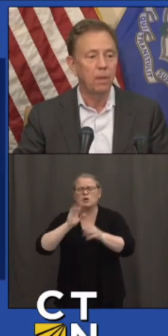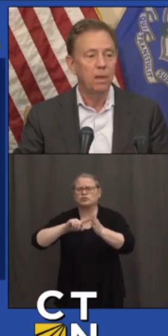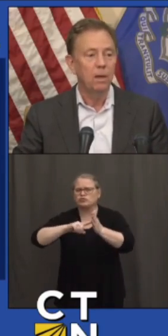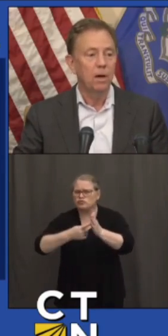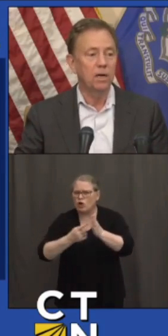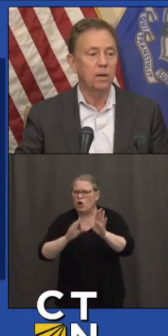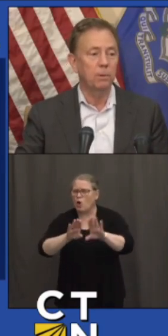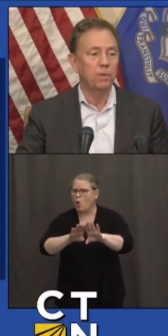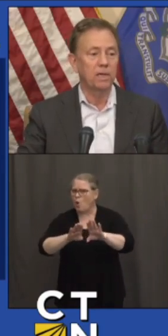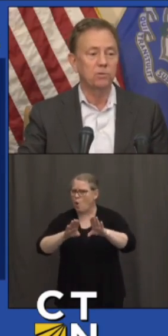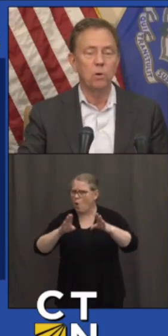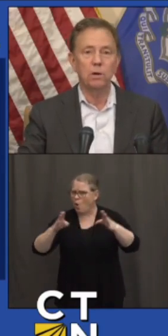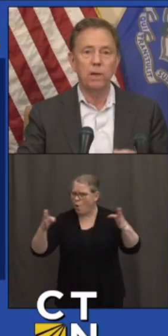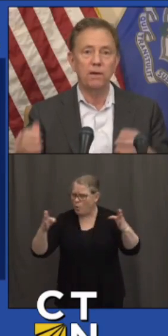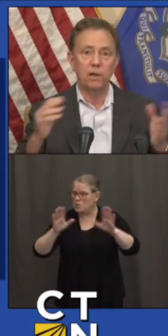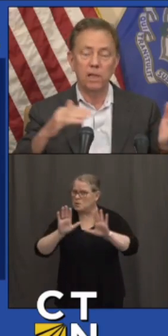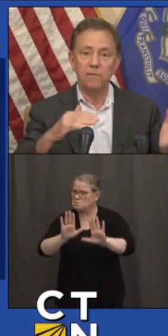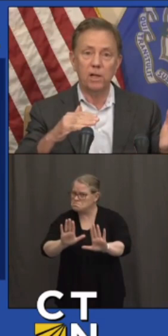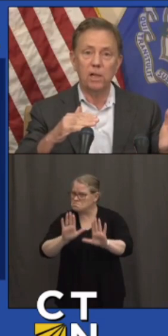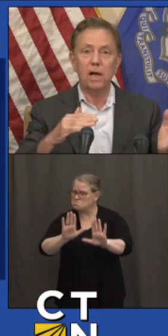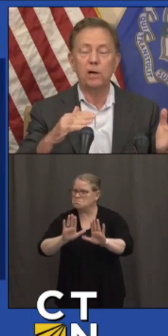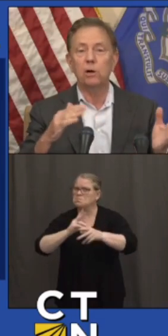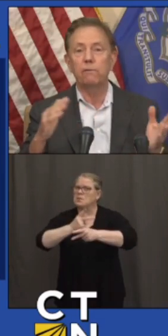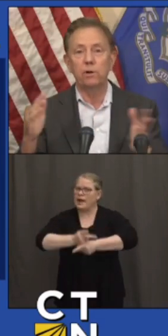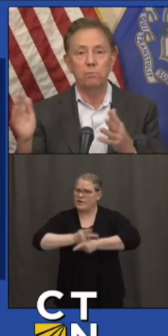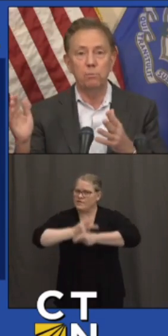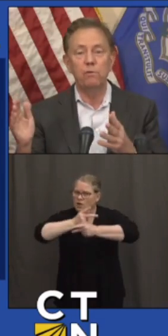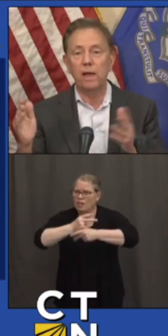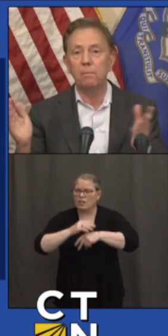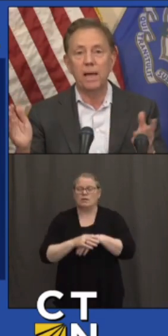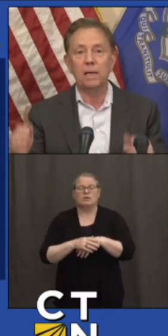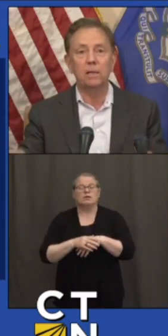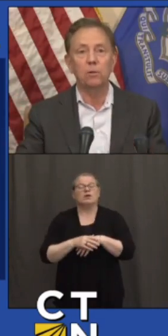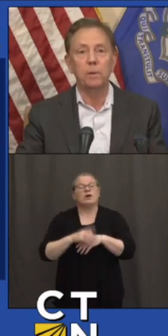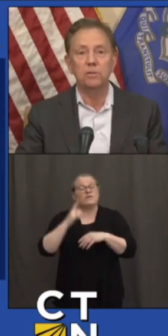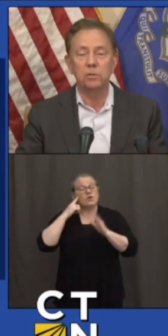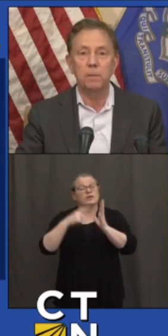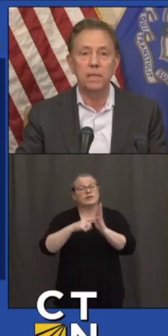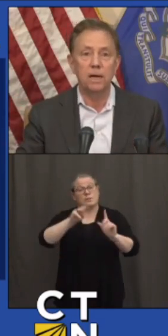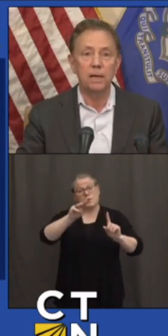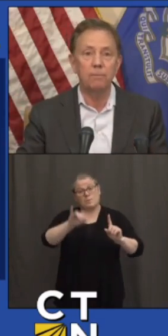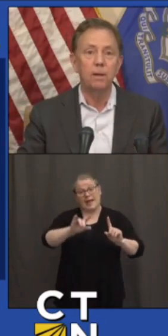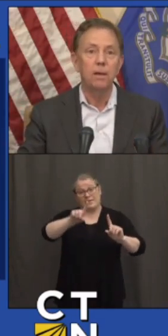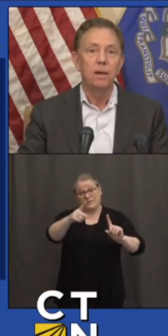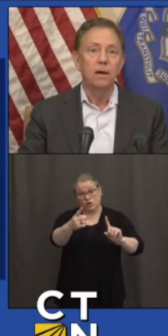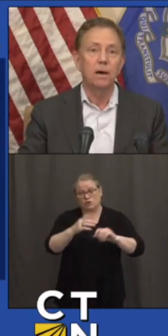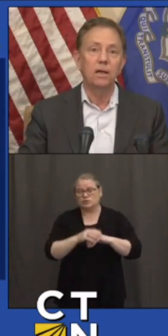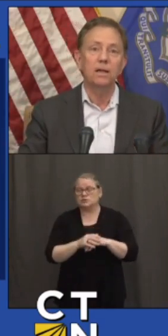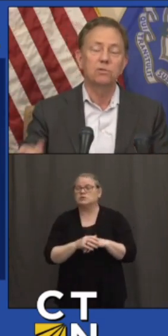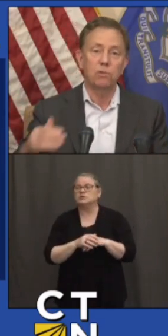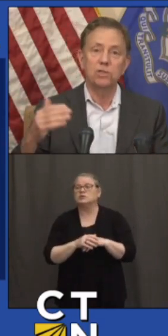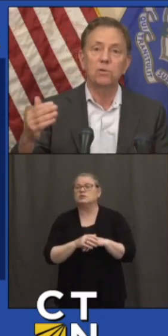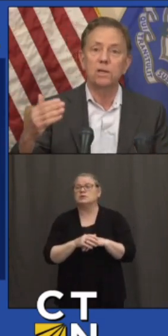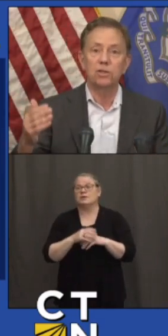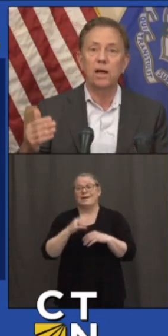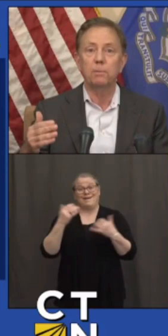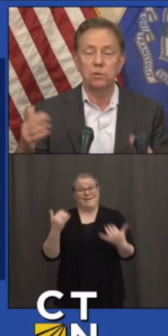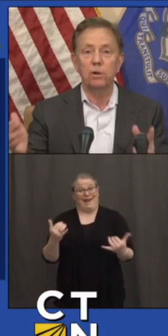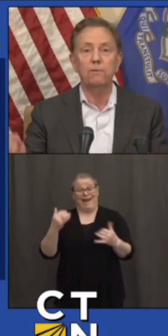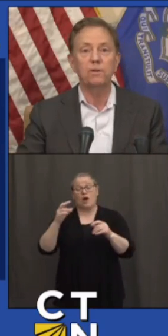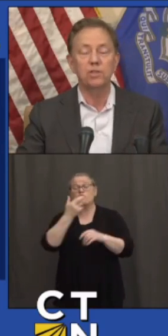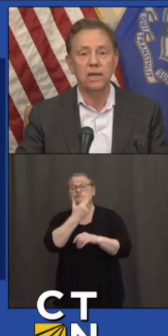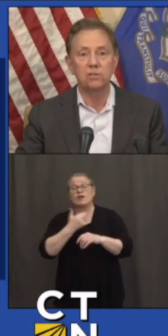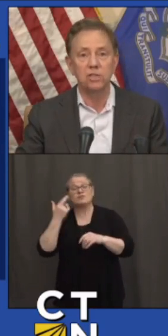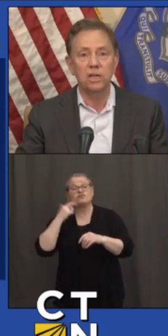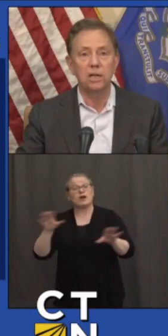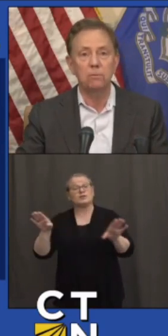Saturday, a couple of things. One, we have an 11 o'clock curfew. Move that back a little bit to midnight. Gives restaurants an